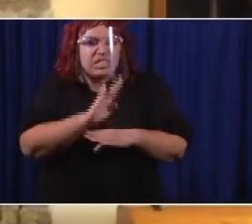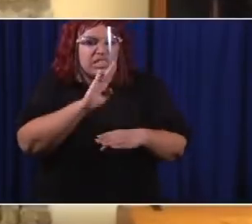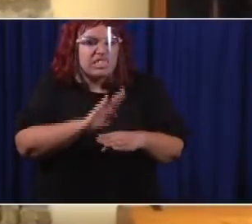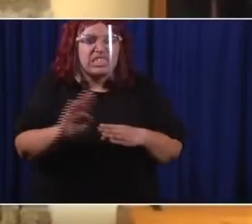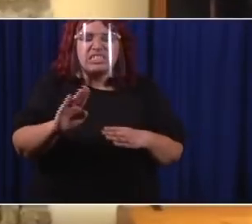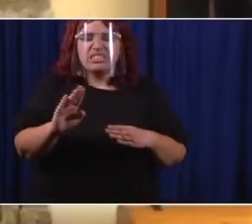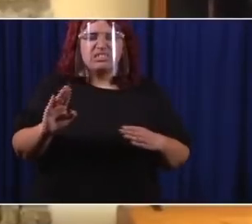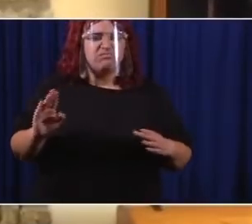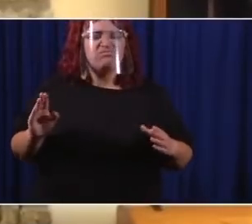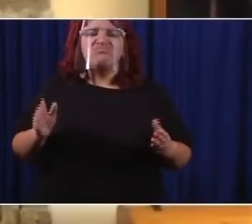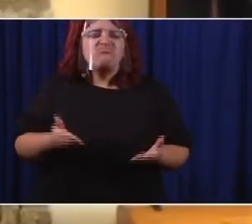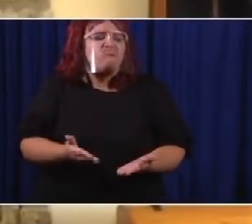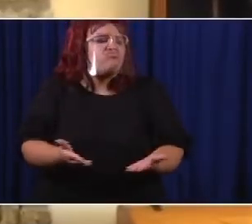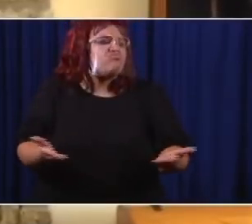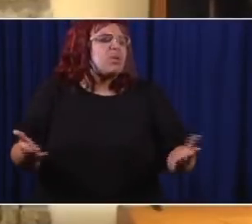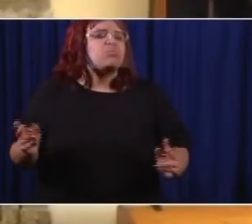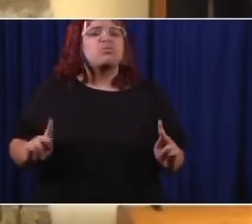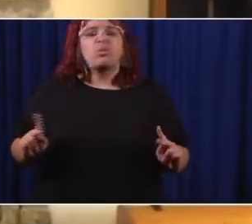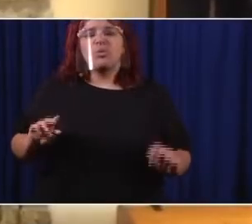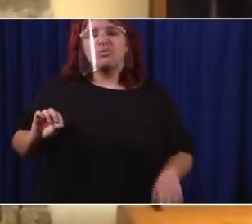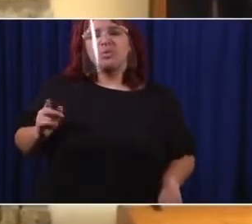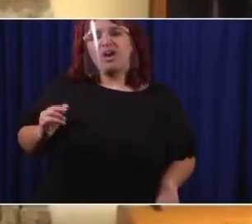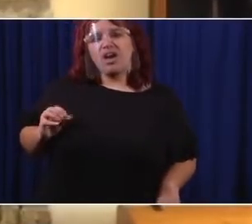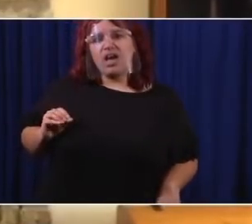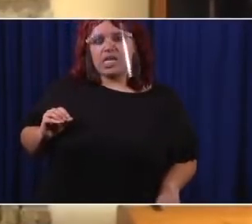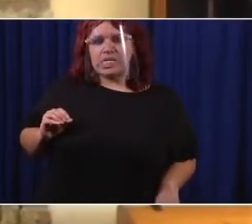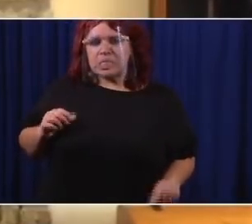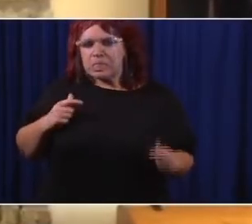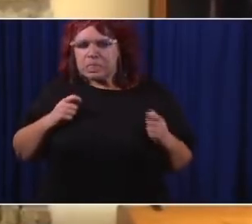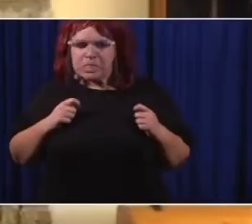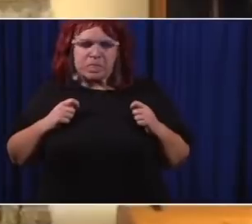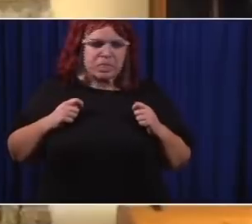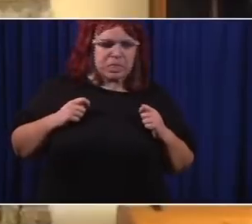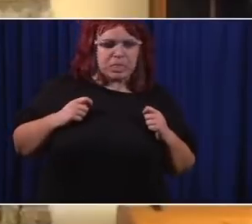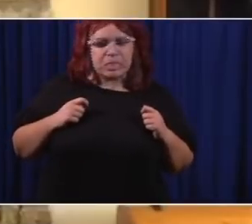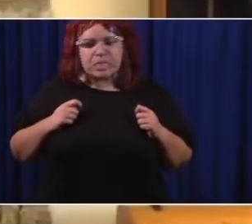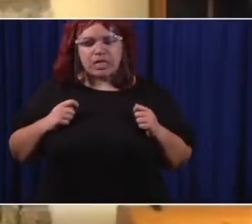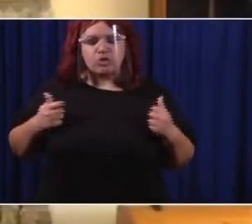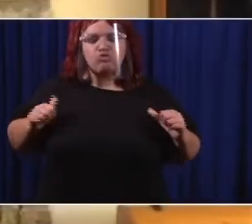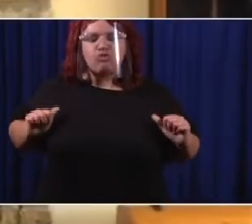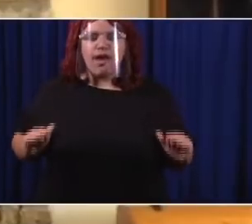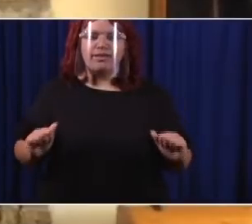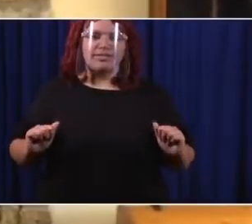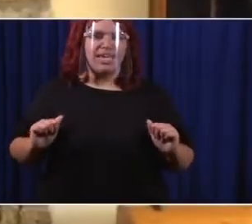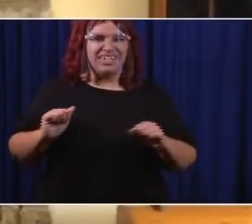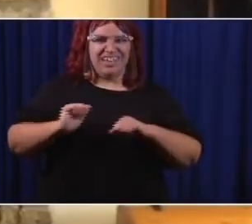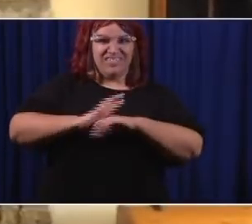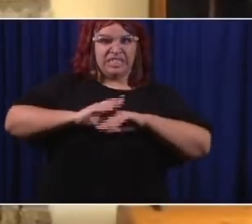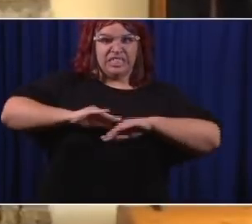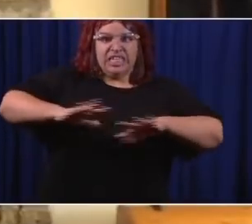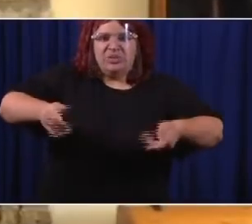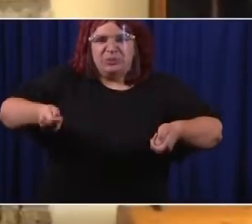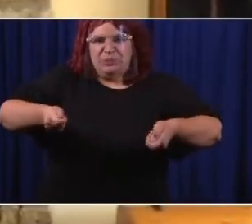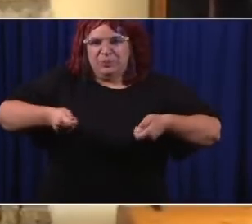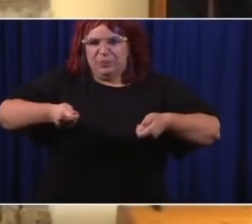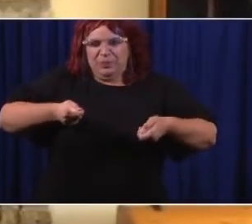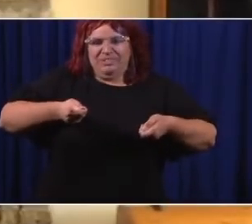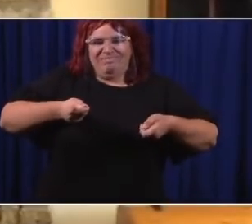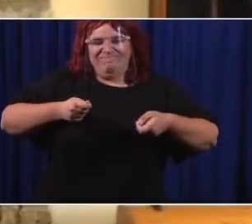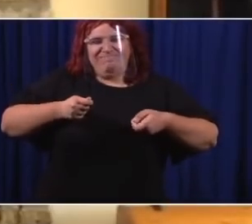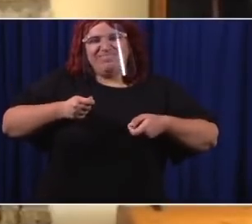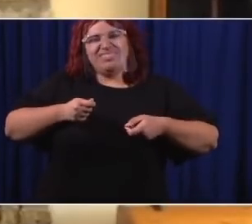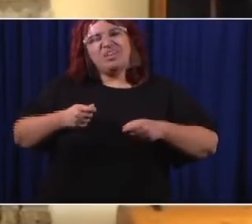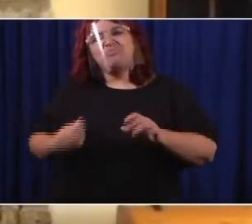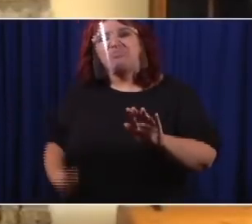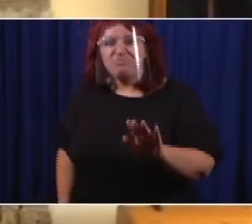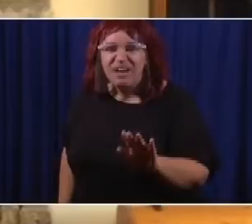to stem the spread of infection and keep themselves safe. Yet we still don't have the